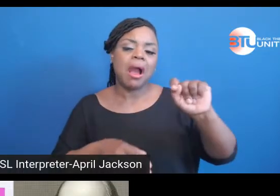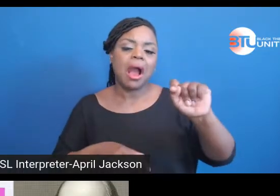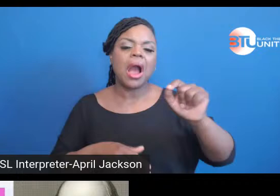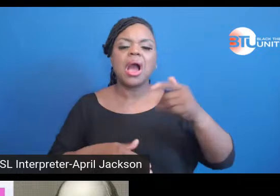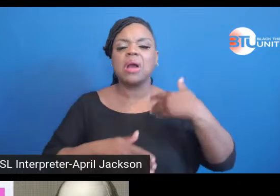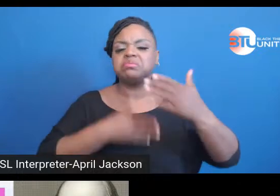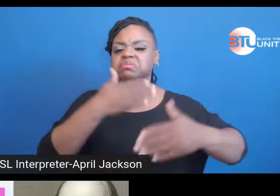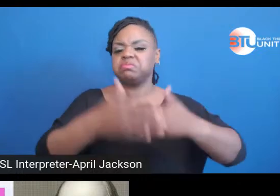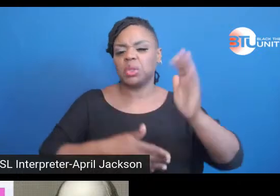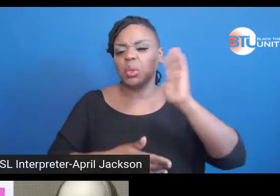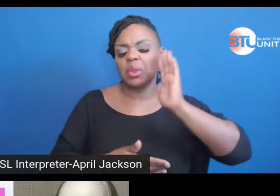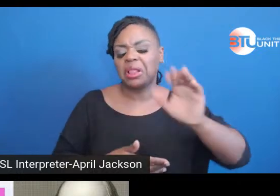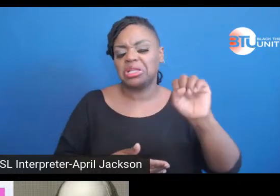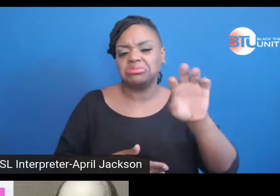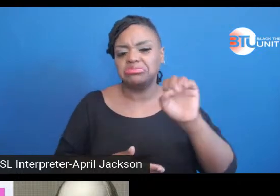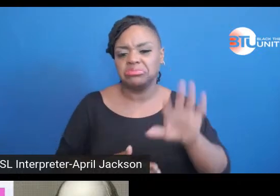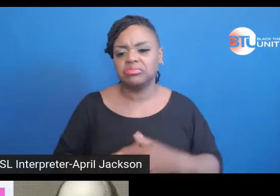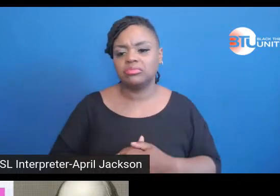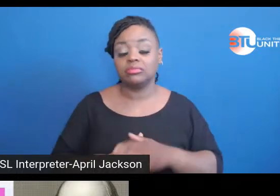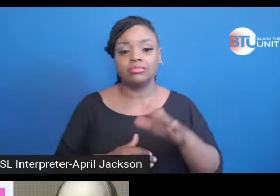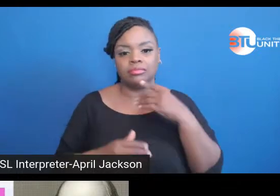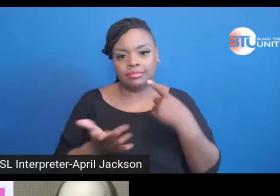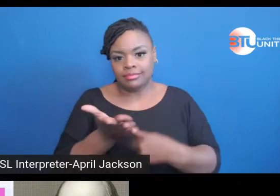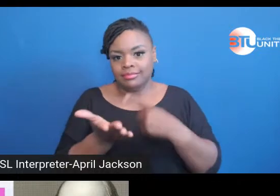move on because there's so much to cover.